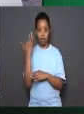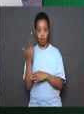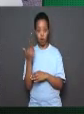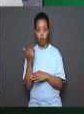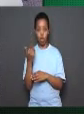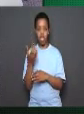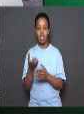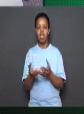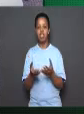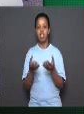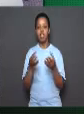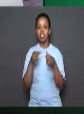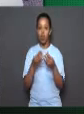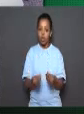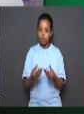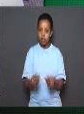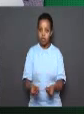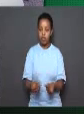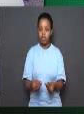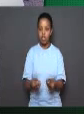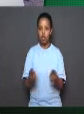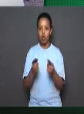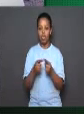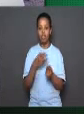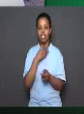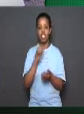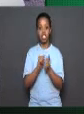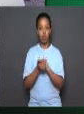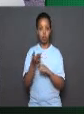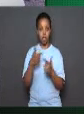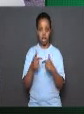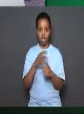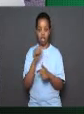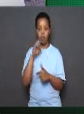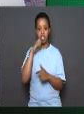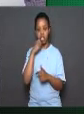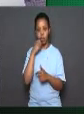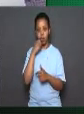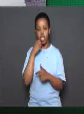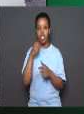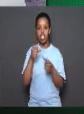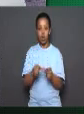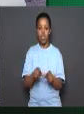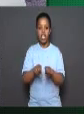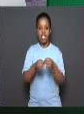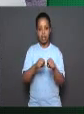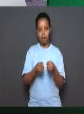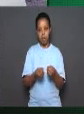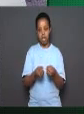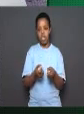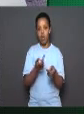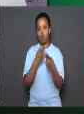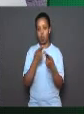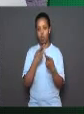white. The enzyme structure has been permanently broken, and the protein has